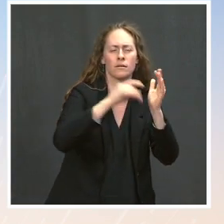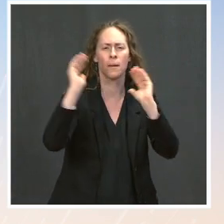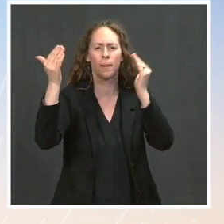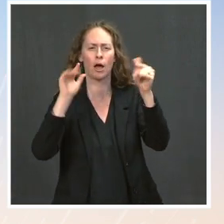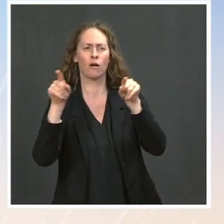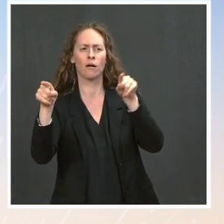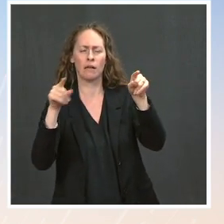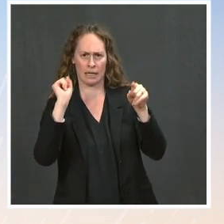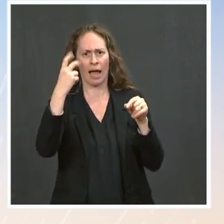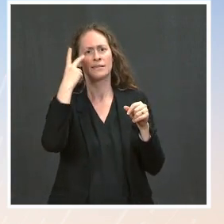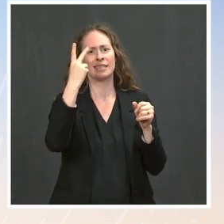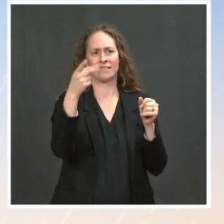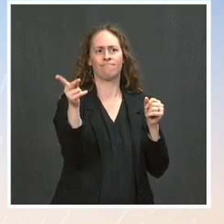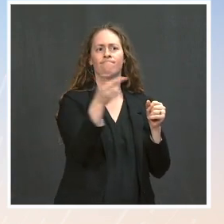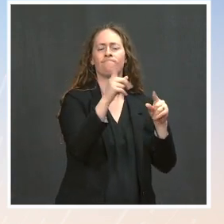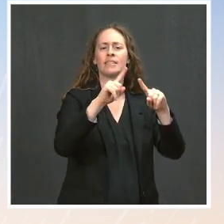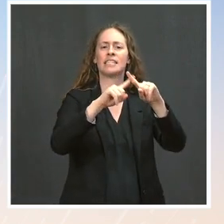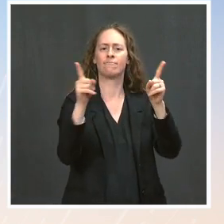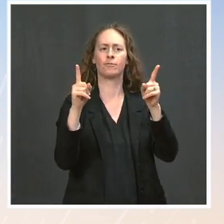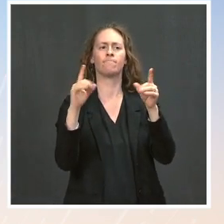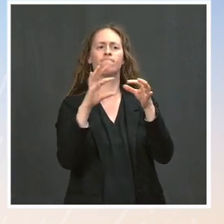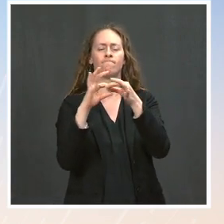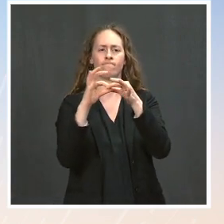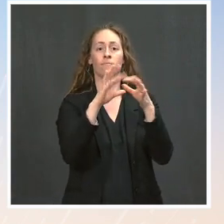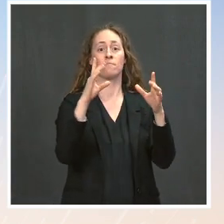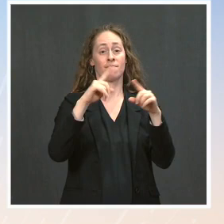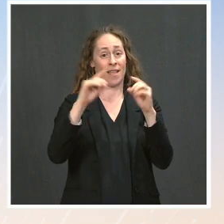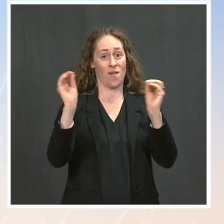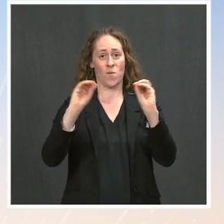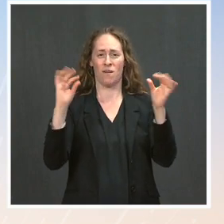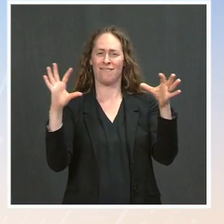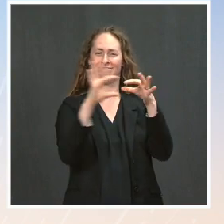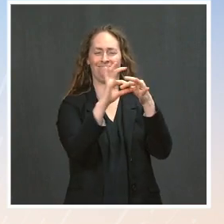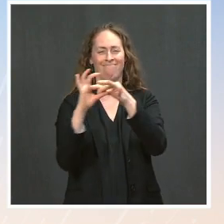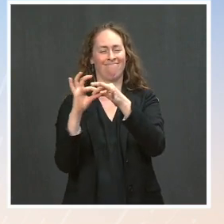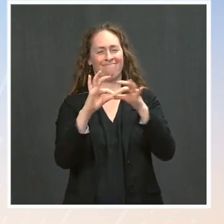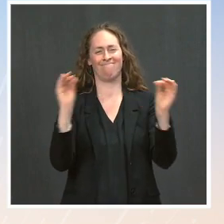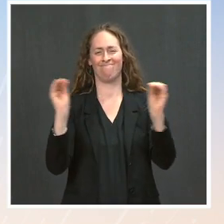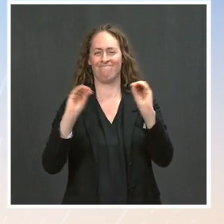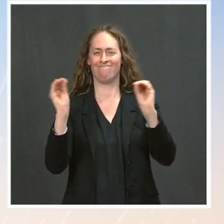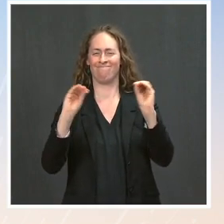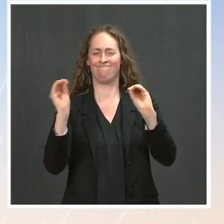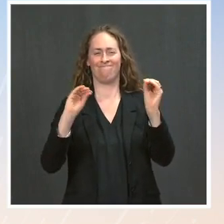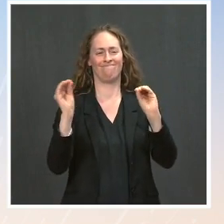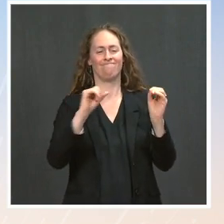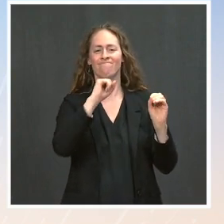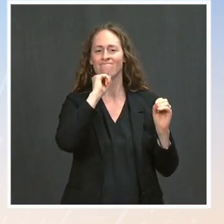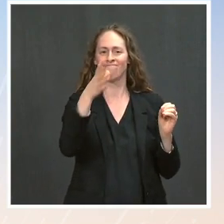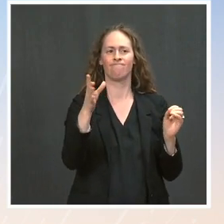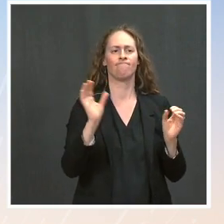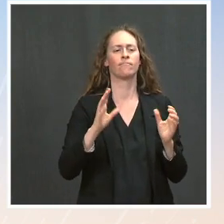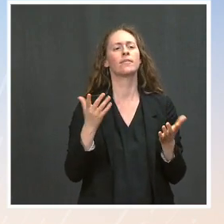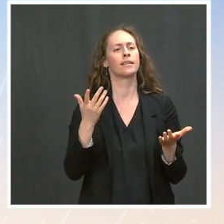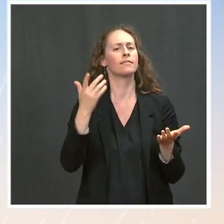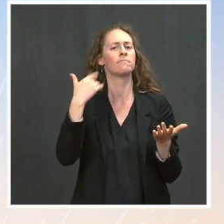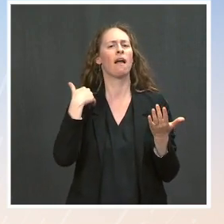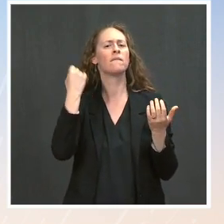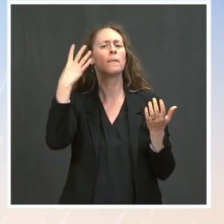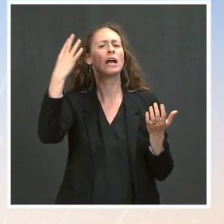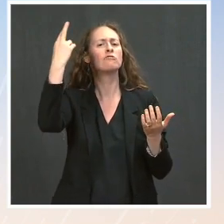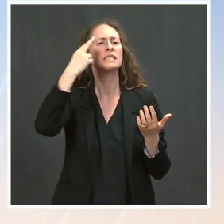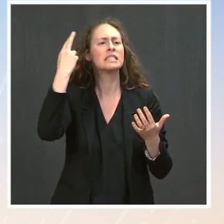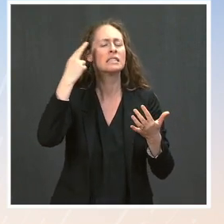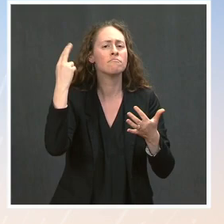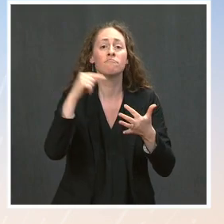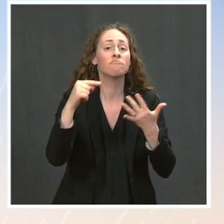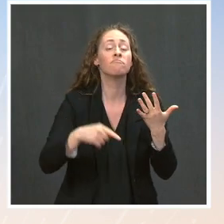identify a meaningful correlation between the two. There's lots of reasons for that, including that